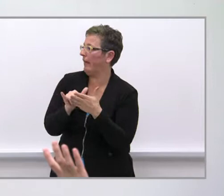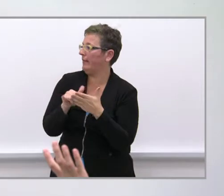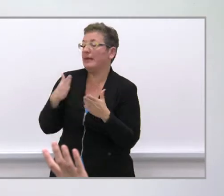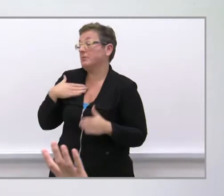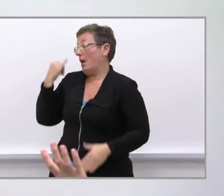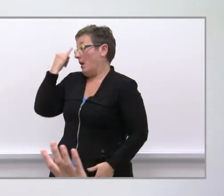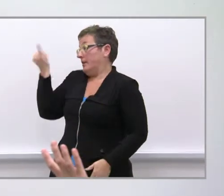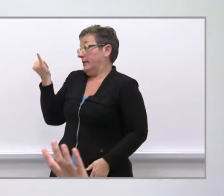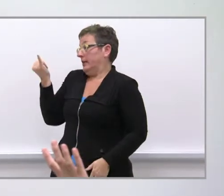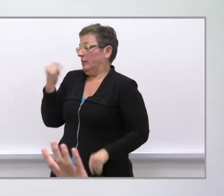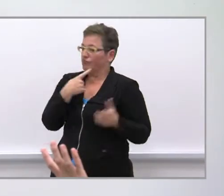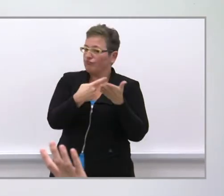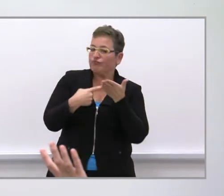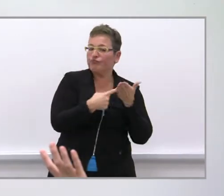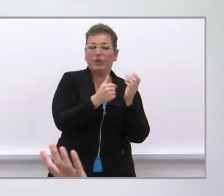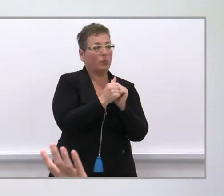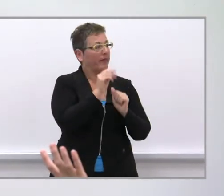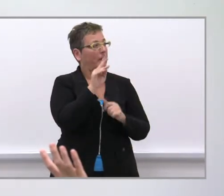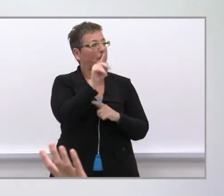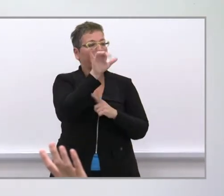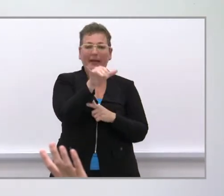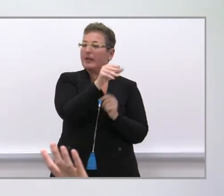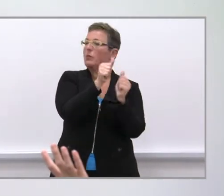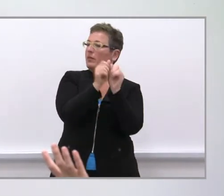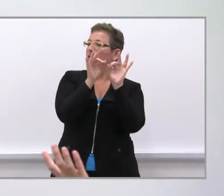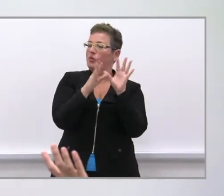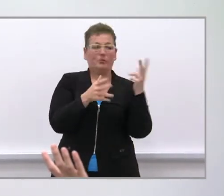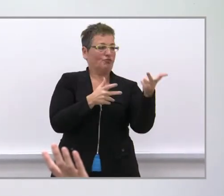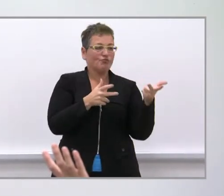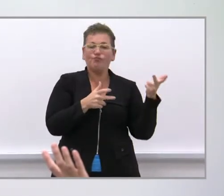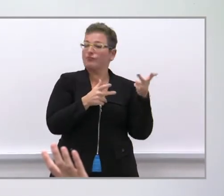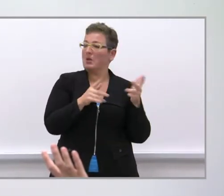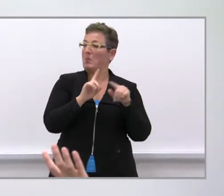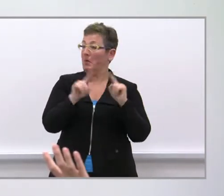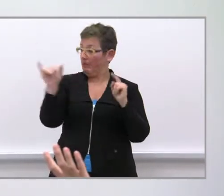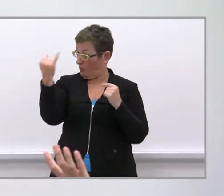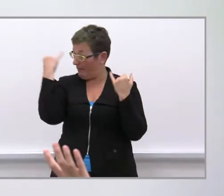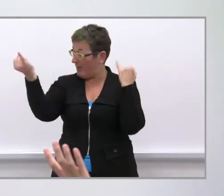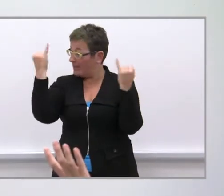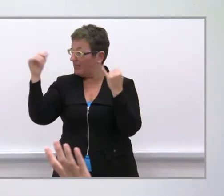I'm totally open to advice.